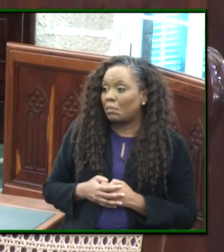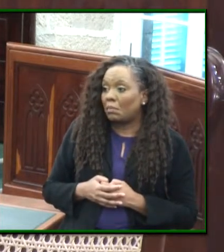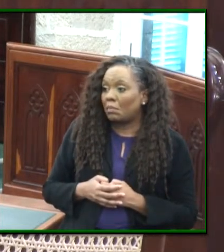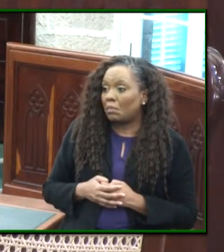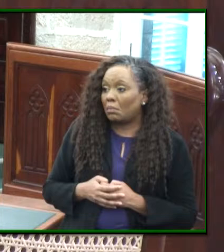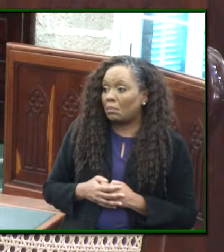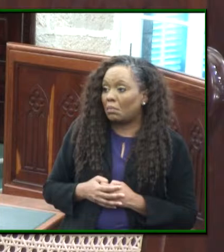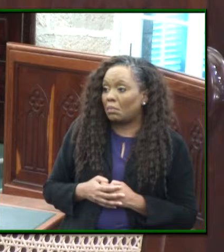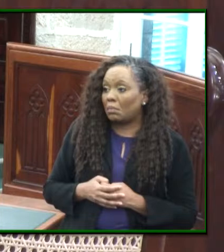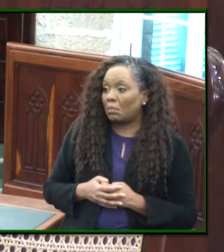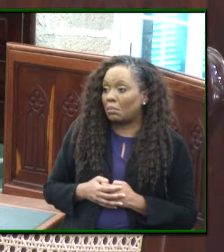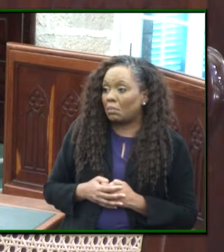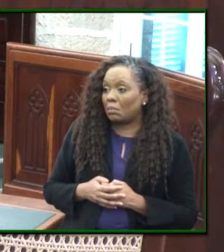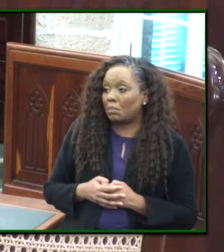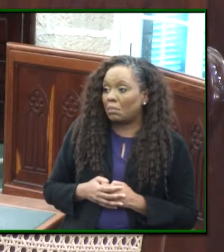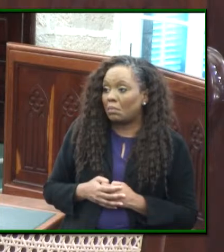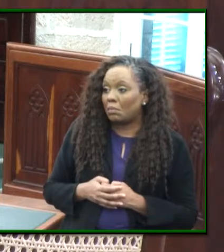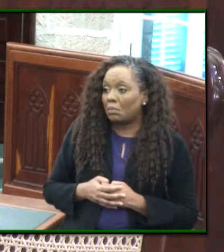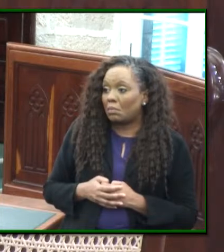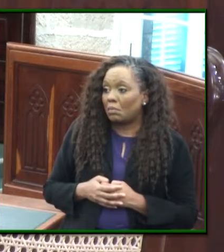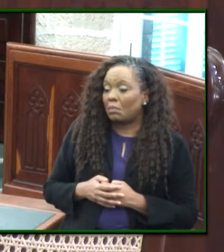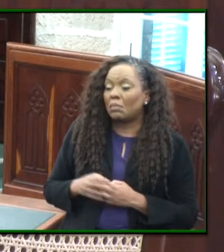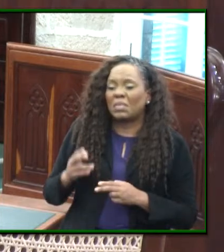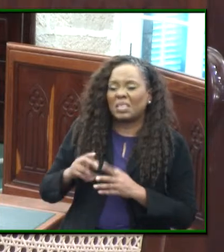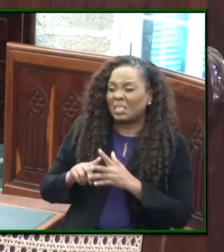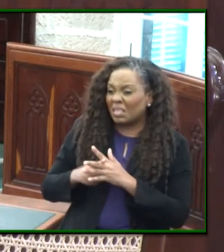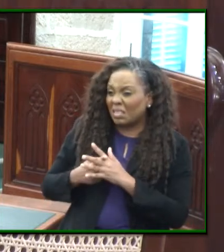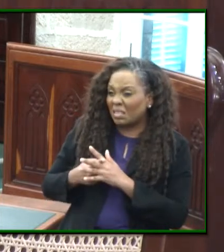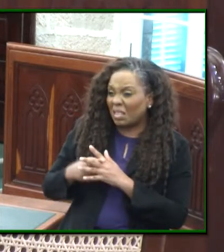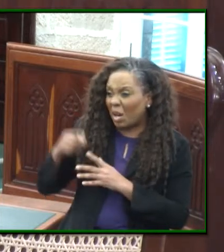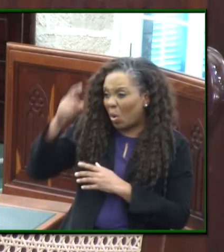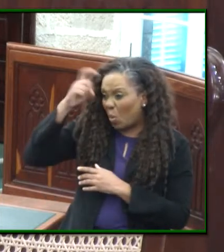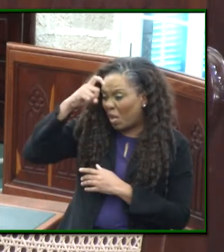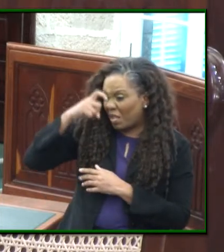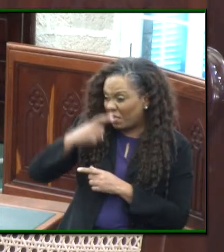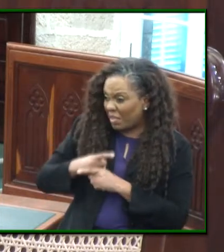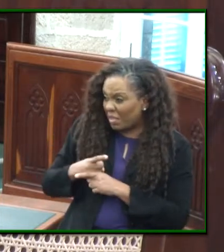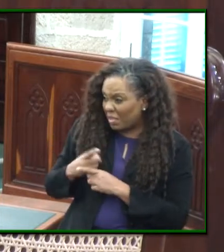That's the name of the scheme, isn't it? Startwise. Thank you.